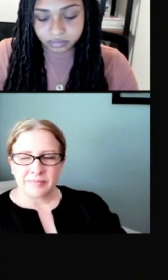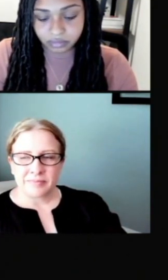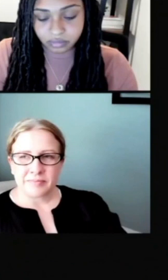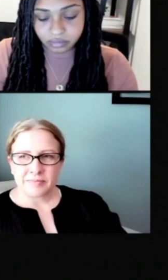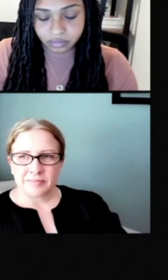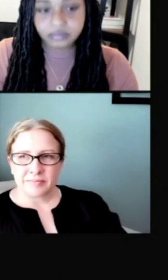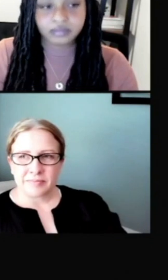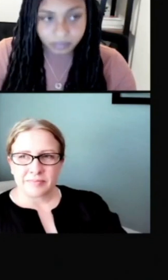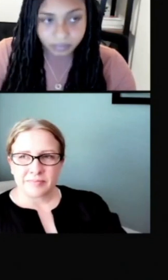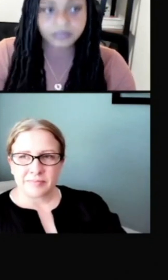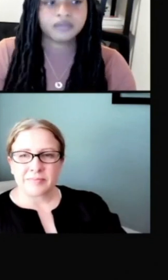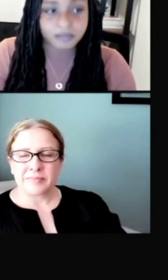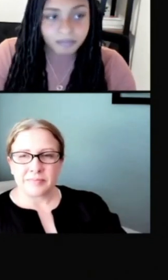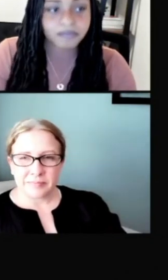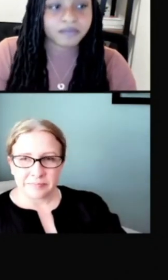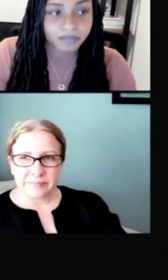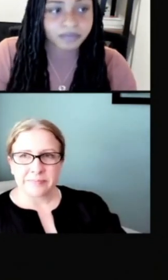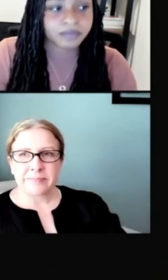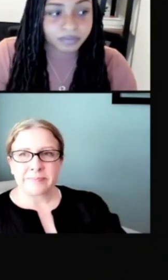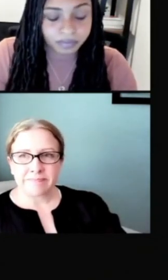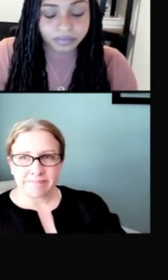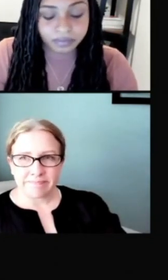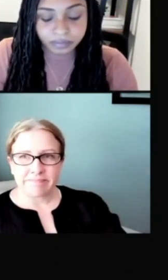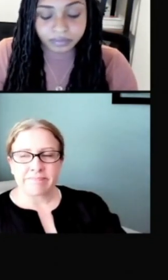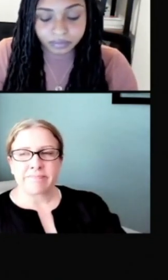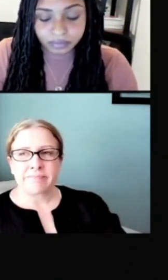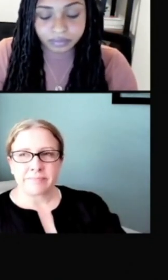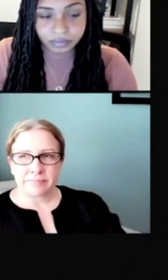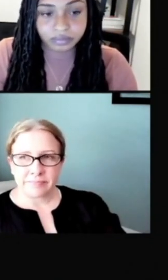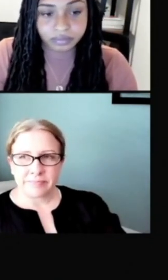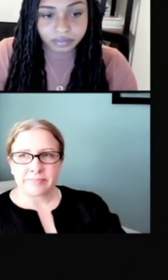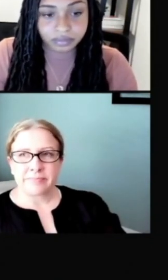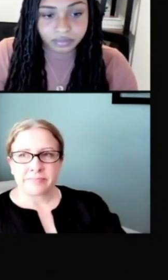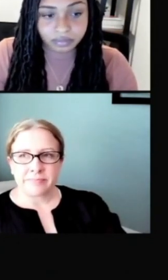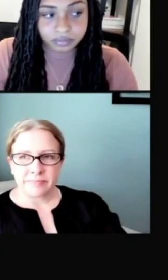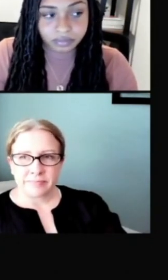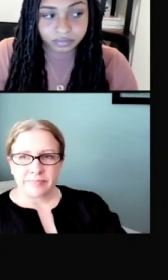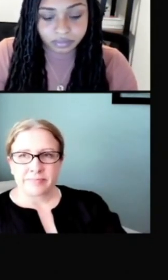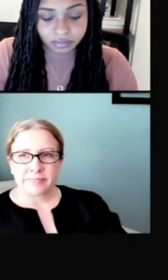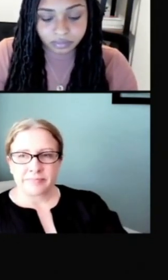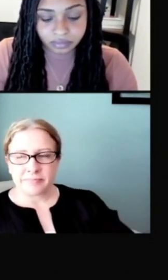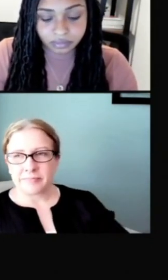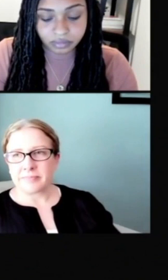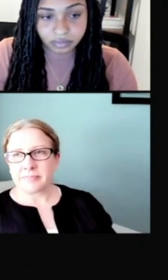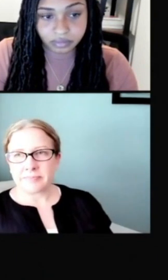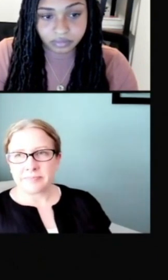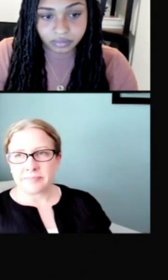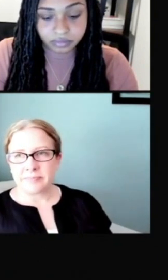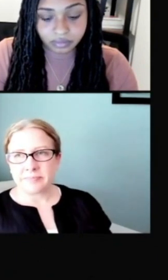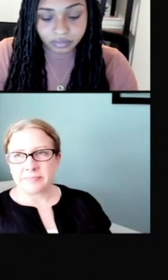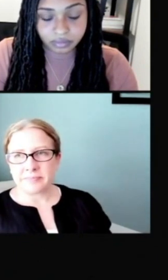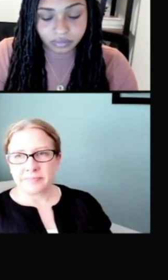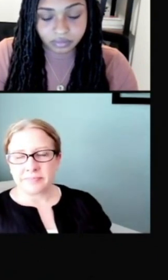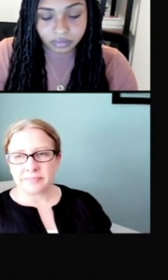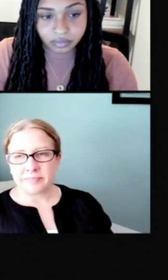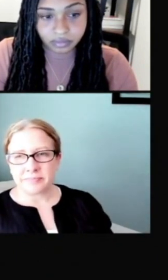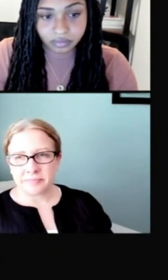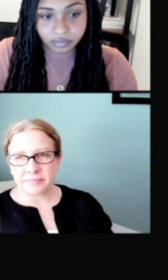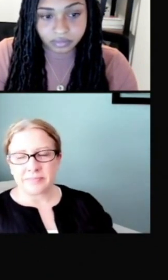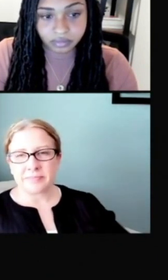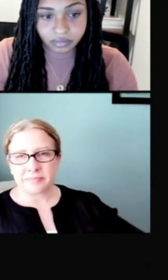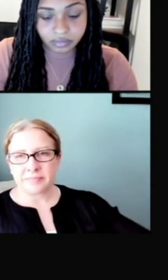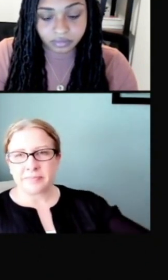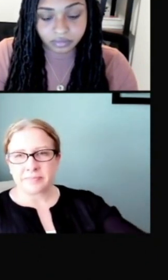those mistakes again. It will be criminal if people die, if Black and brown people die the next go round, this type of